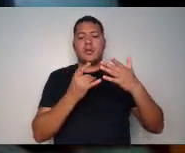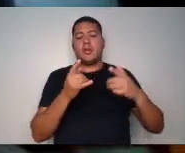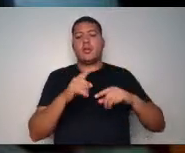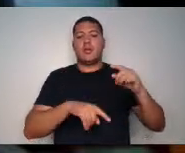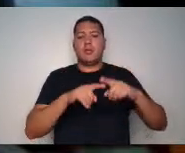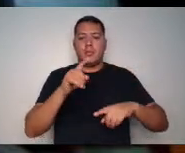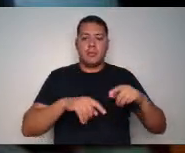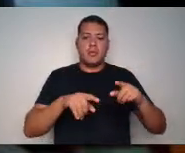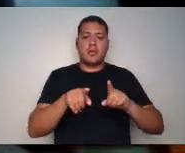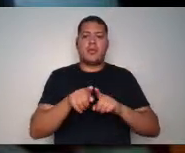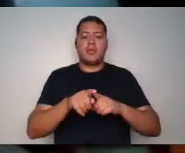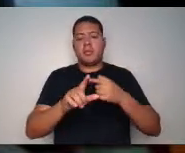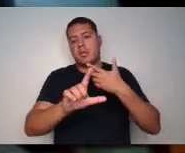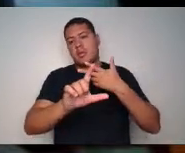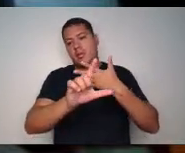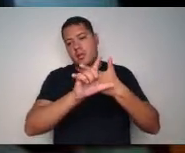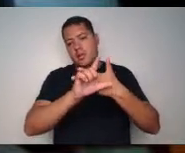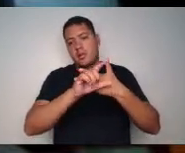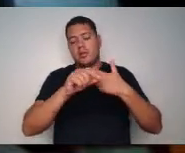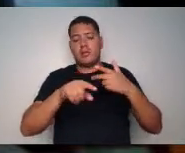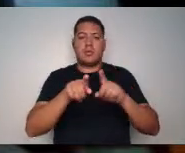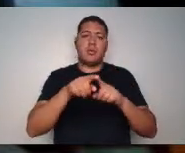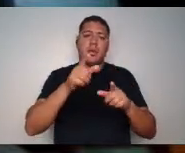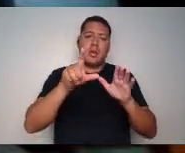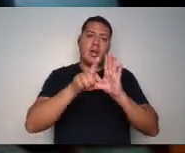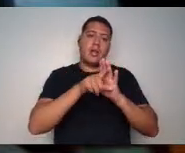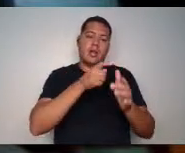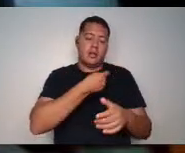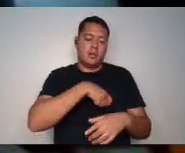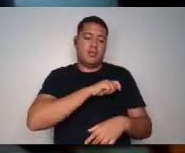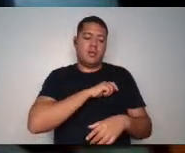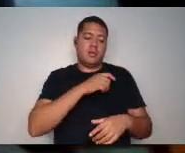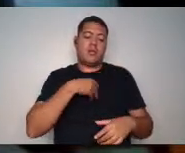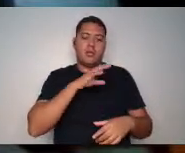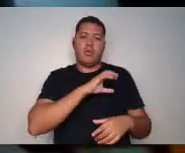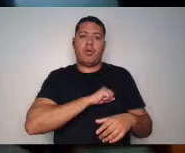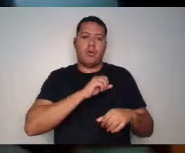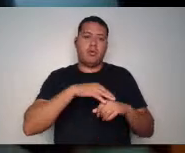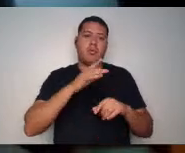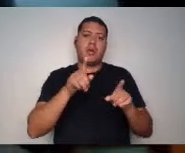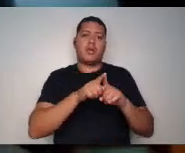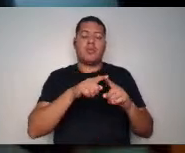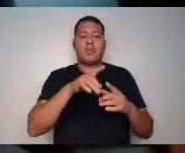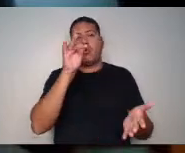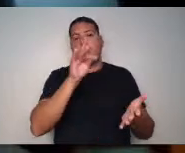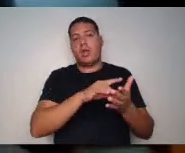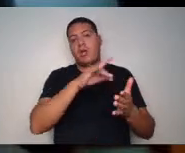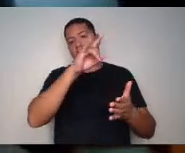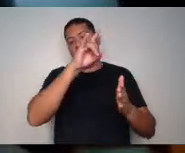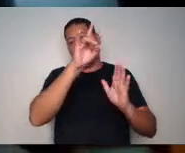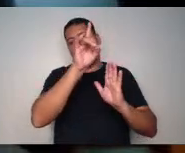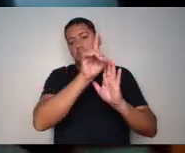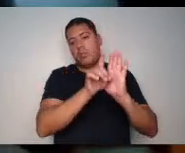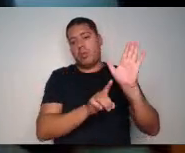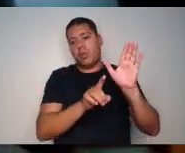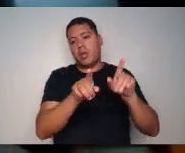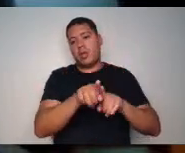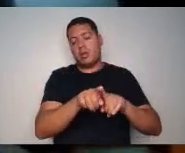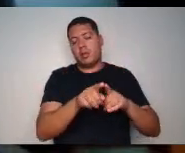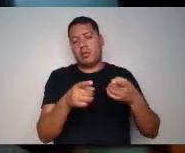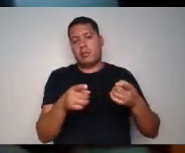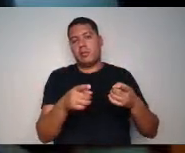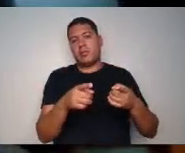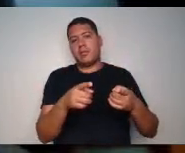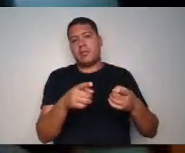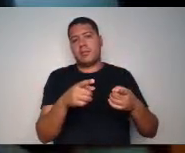And there is legislation, and the Spanish legislation was the first one dealing with that, to the royal